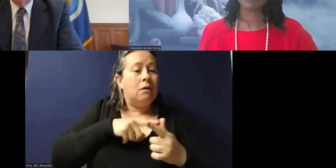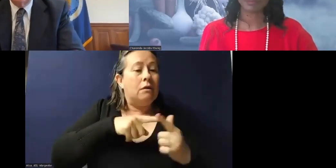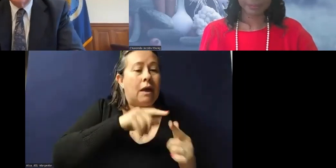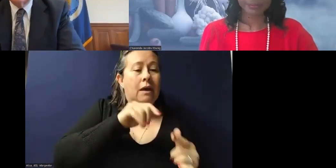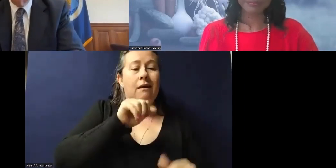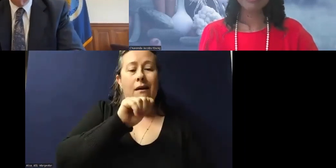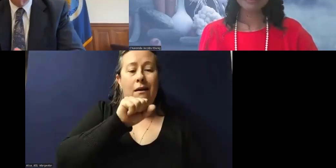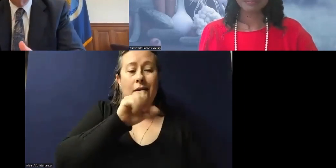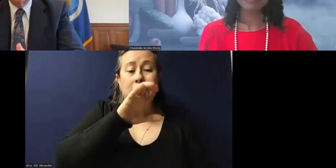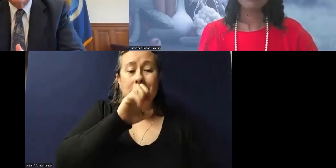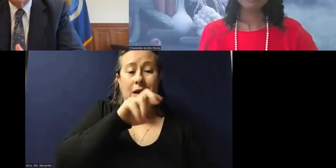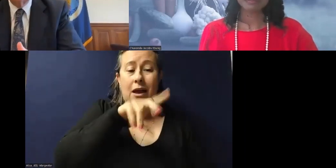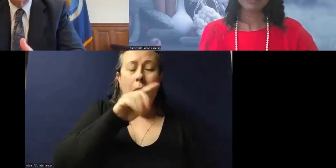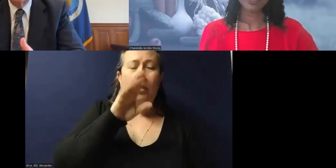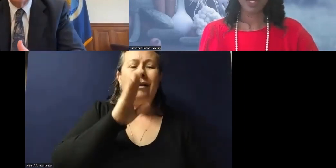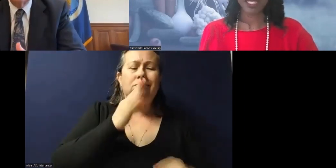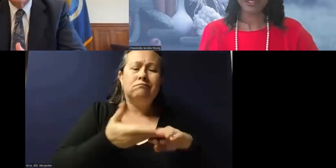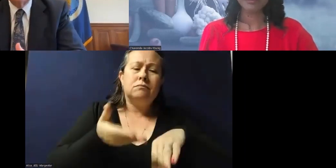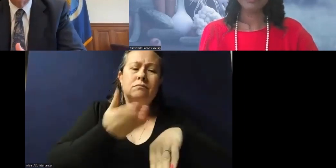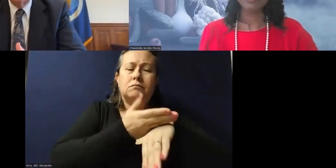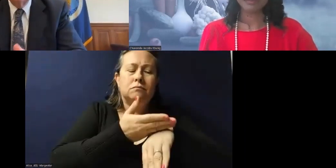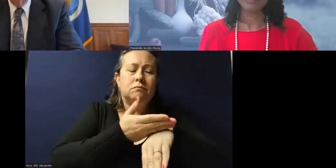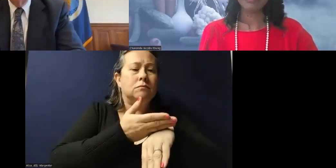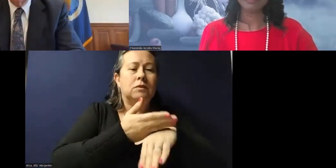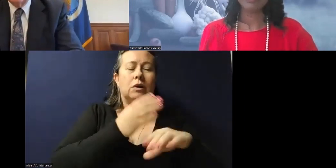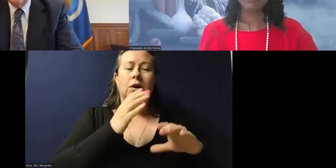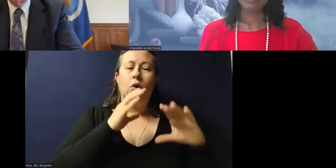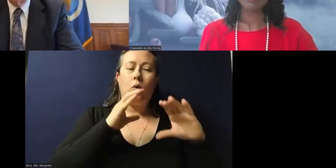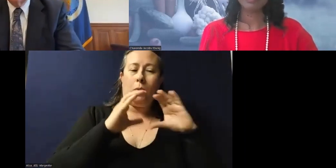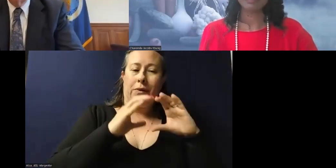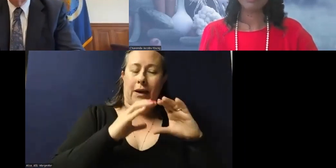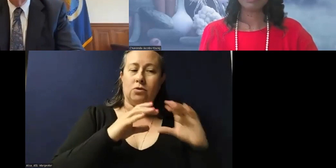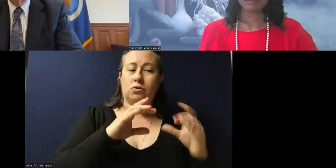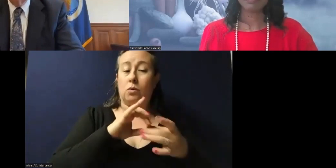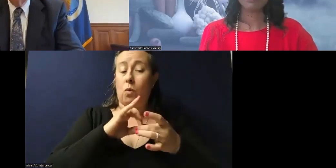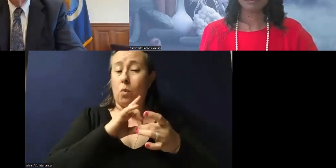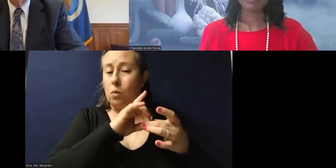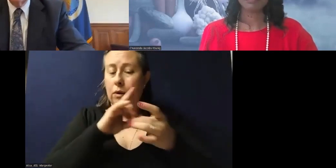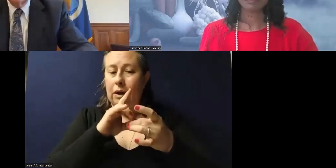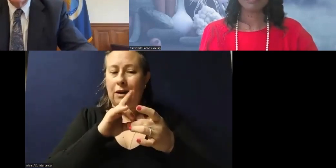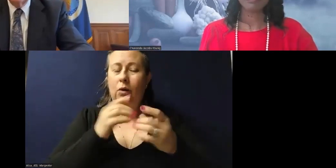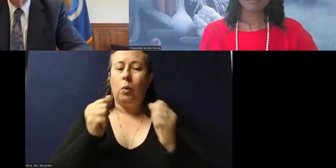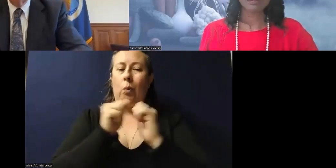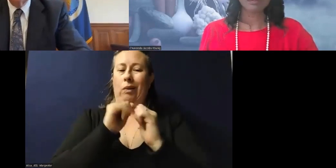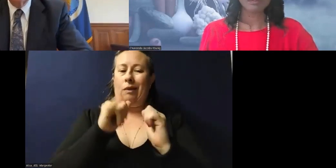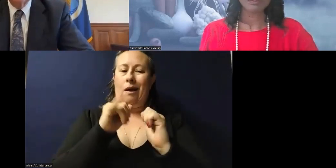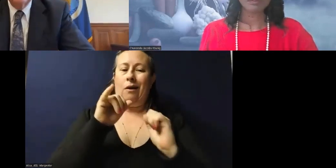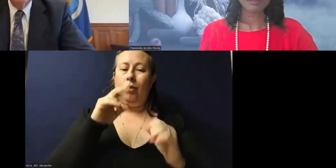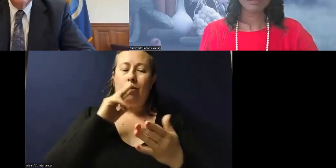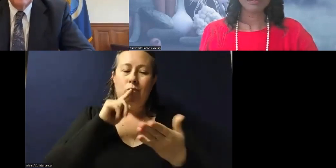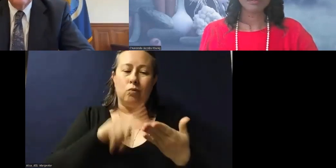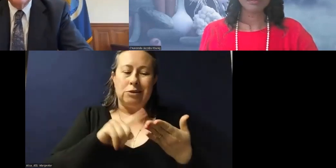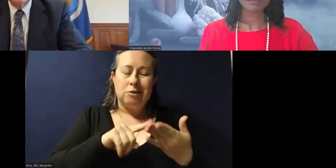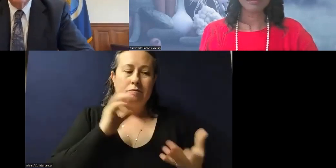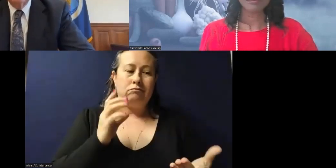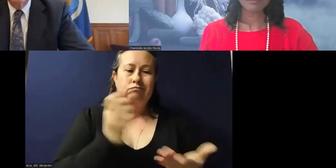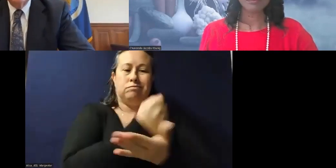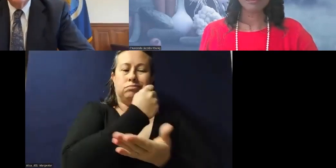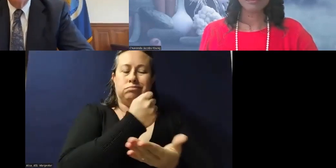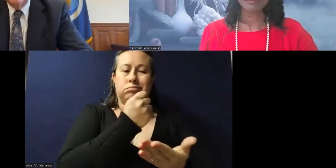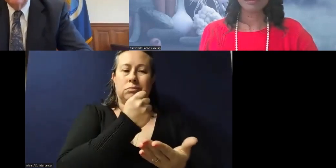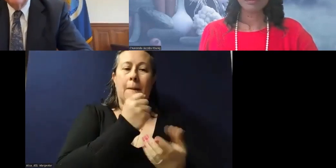going to increase the communication and coordination across that research so that we can sort of join it together, leverage